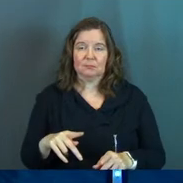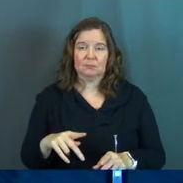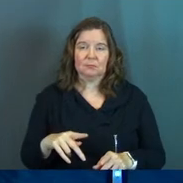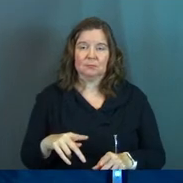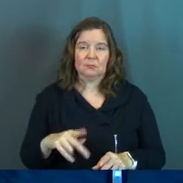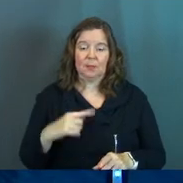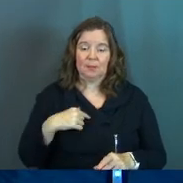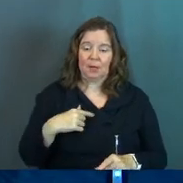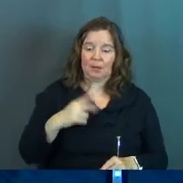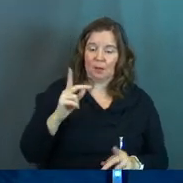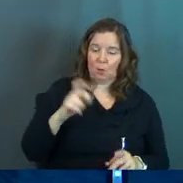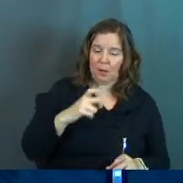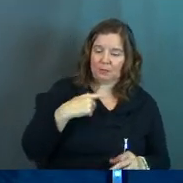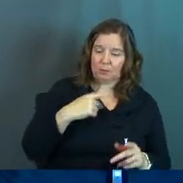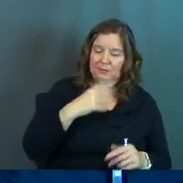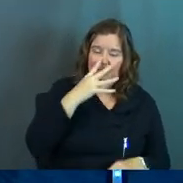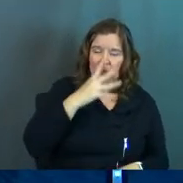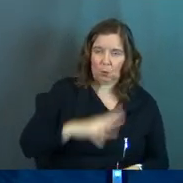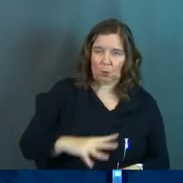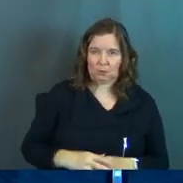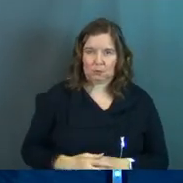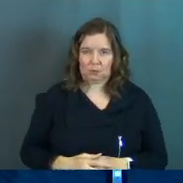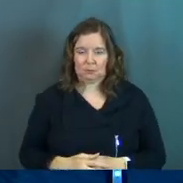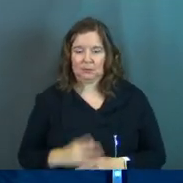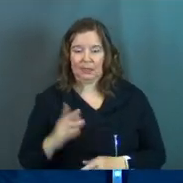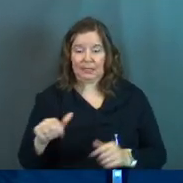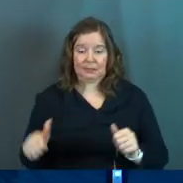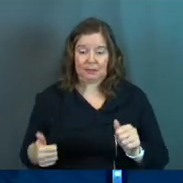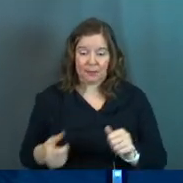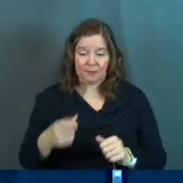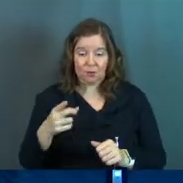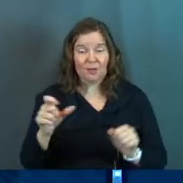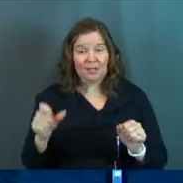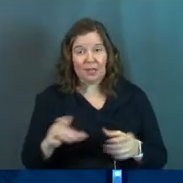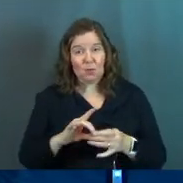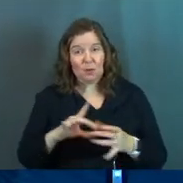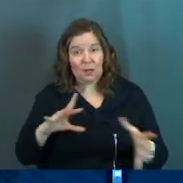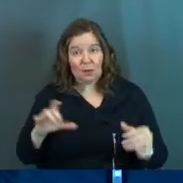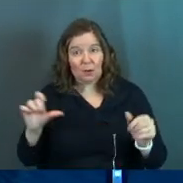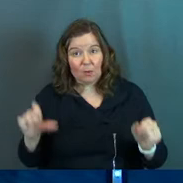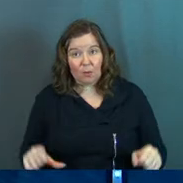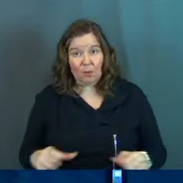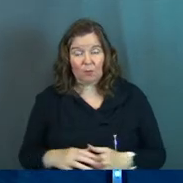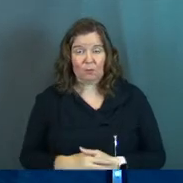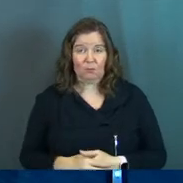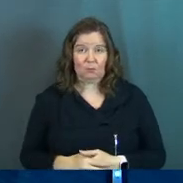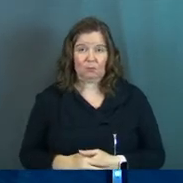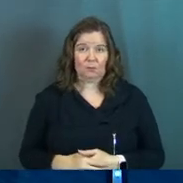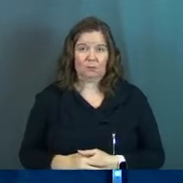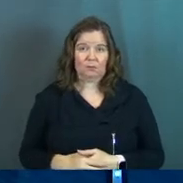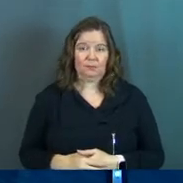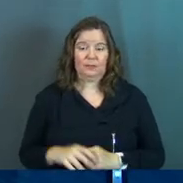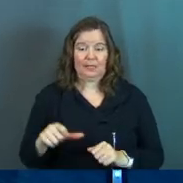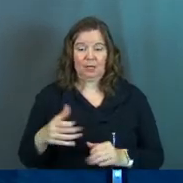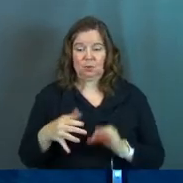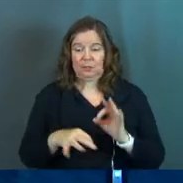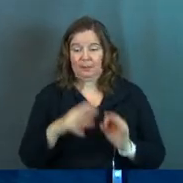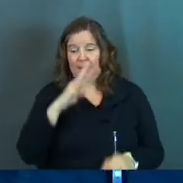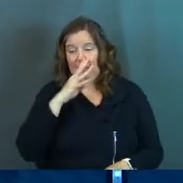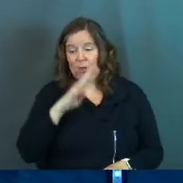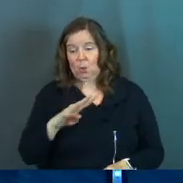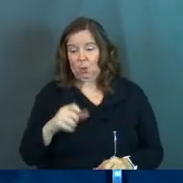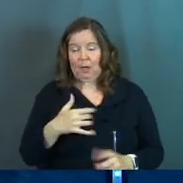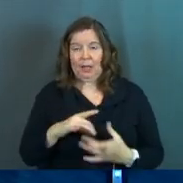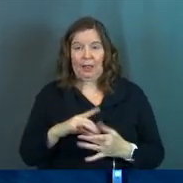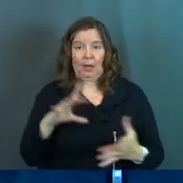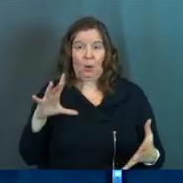insult. The same kind of thing, right? Things come after you. Can you let it go? Can you simply ignore it